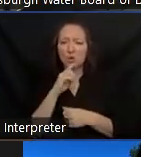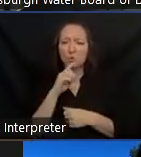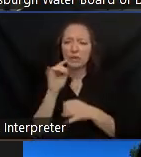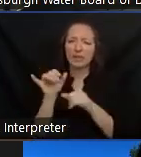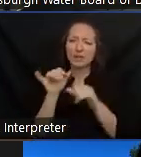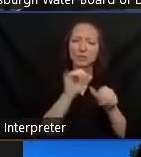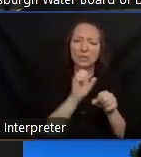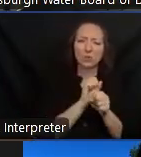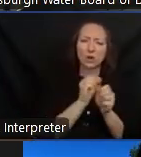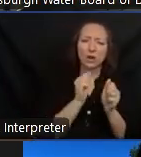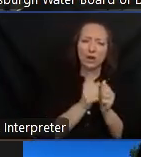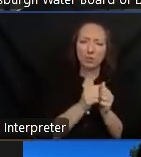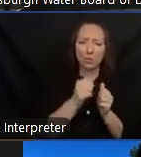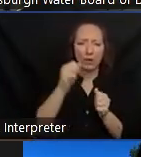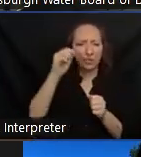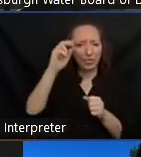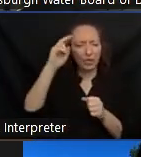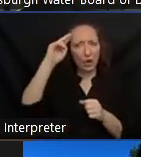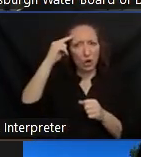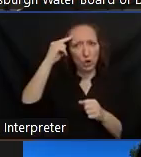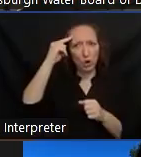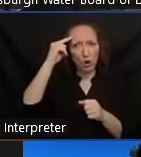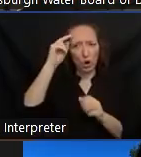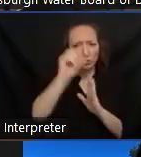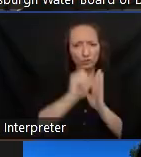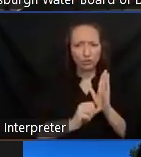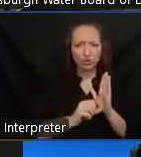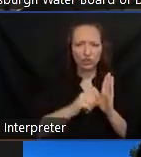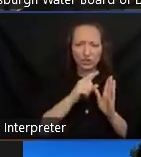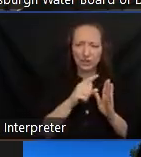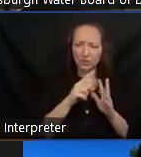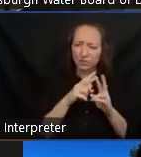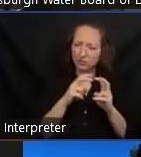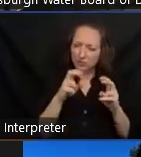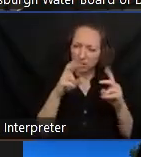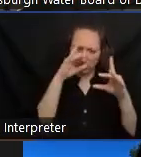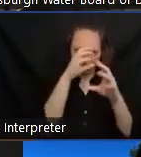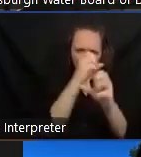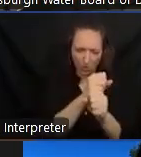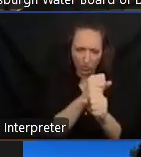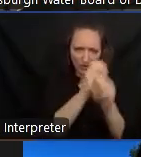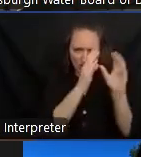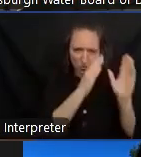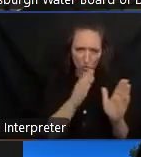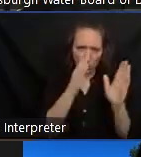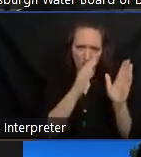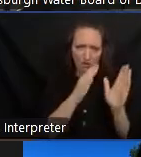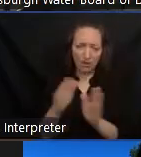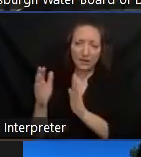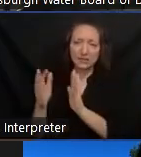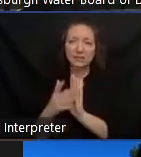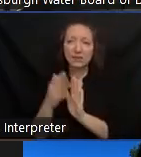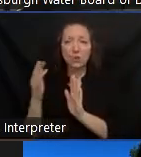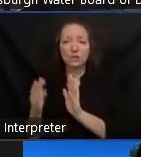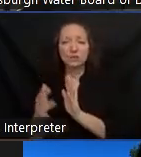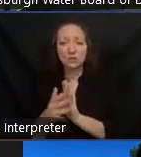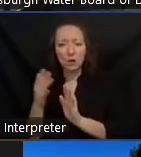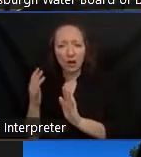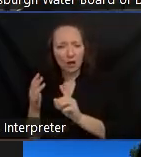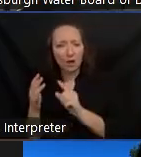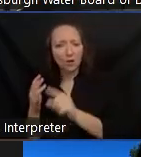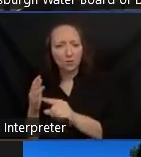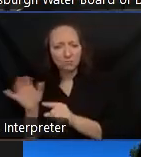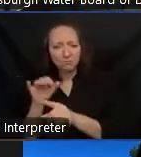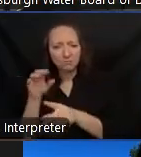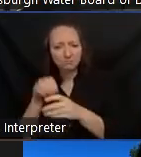neurosurgeon. He was like super focused, very organized. But every now and then, like I get in the OR, just